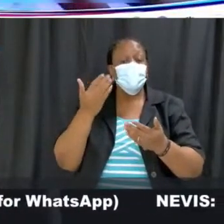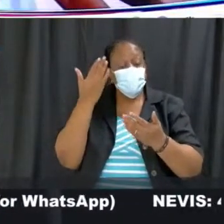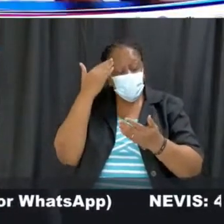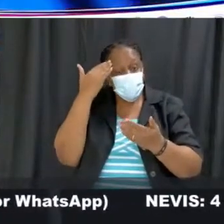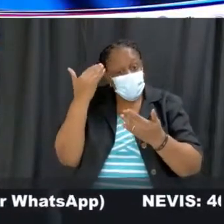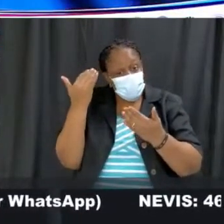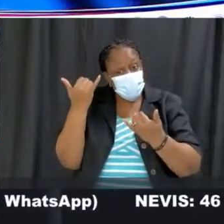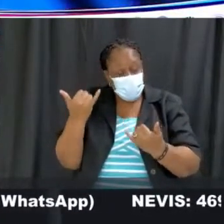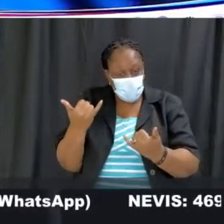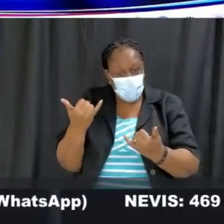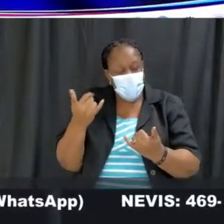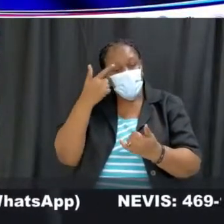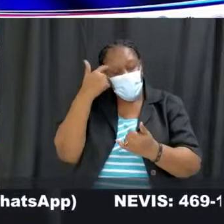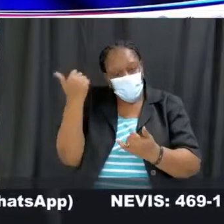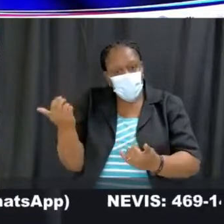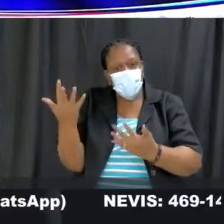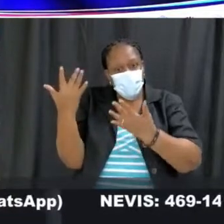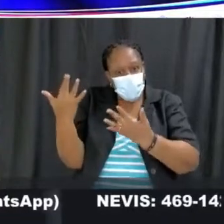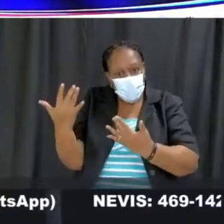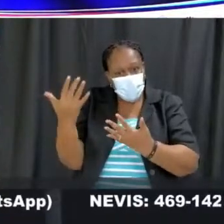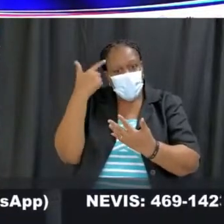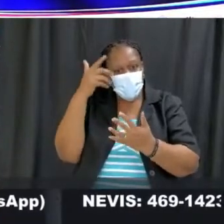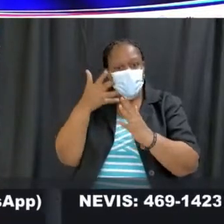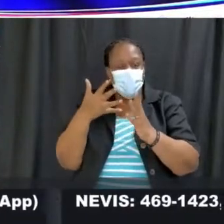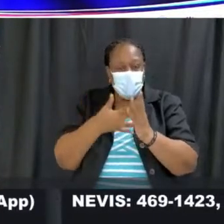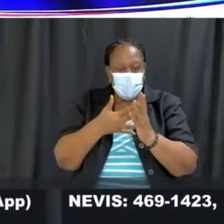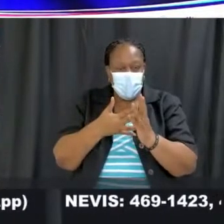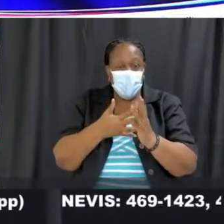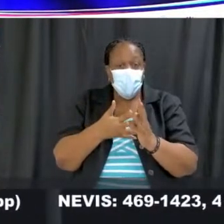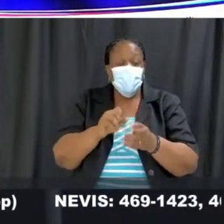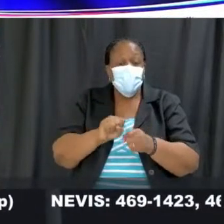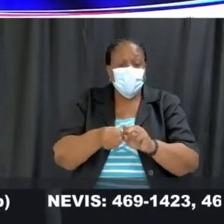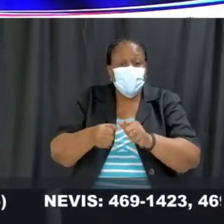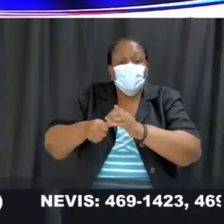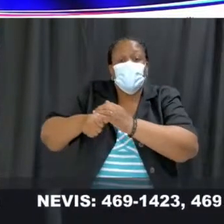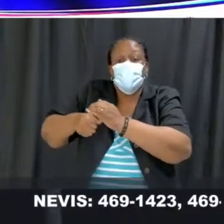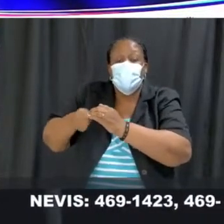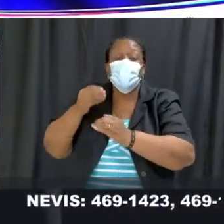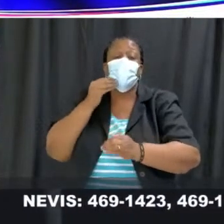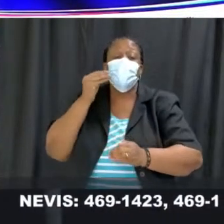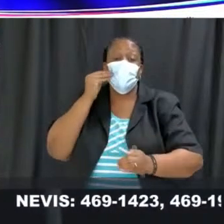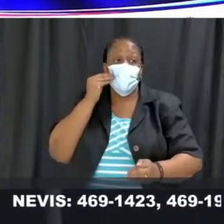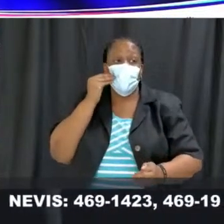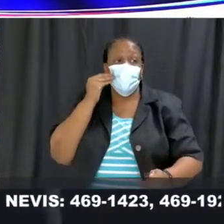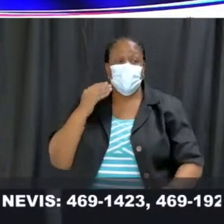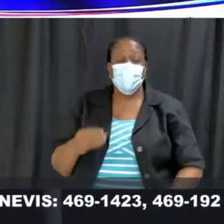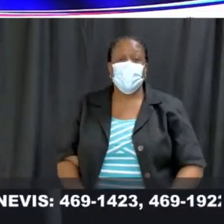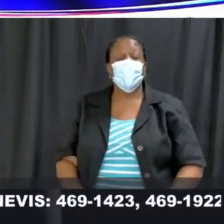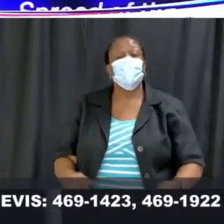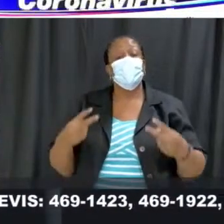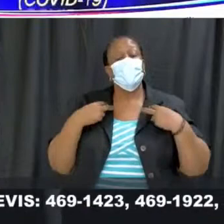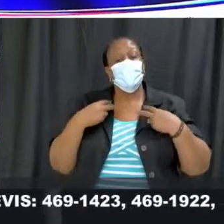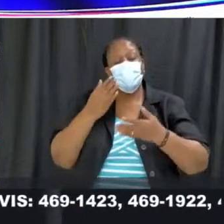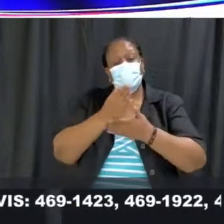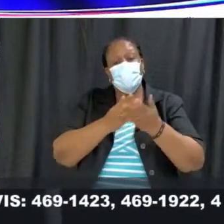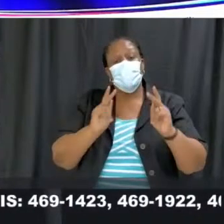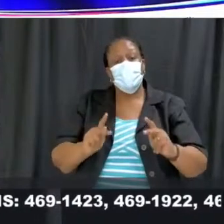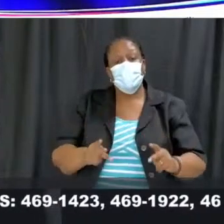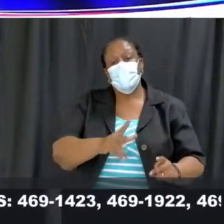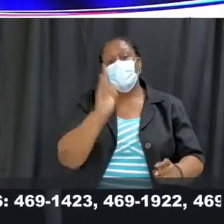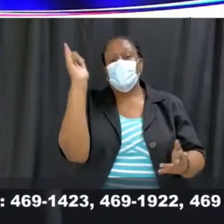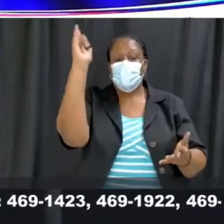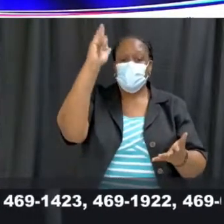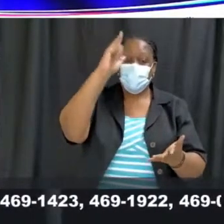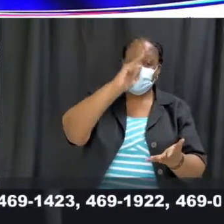to quarantine because of their exposure to these positive cases. In addition, we have persons who are returning into the